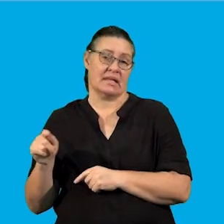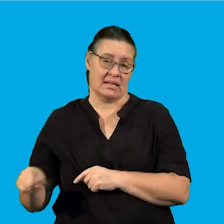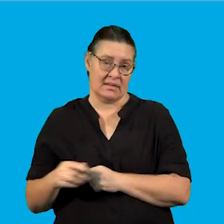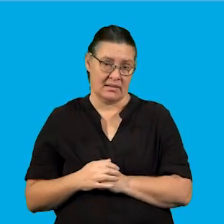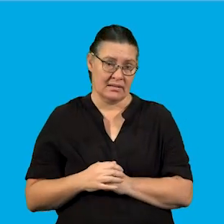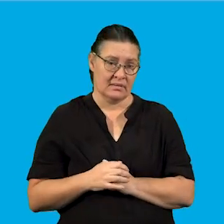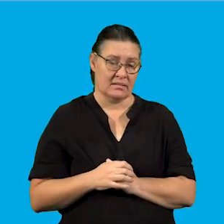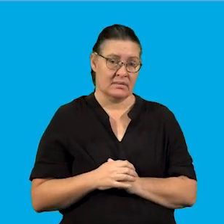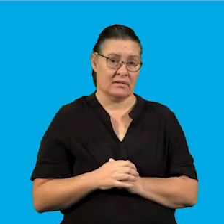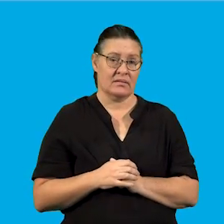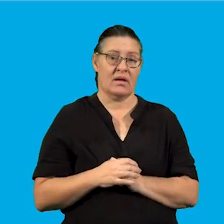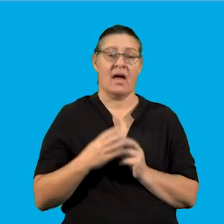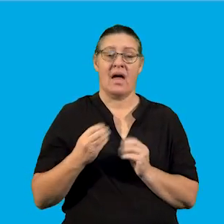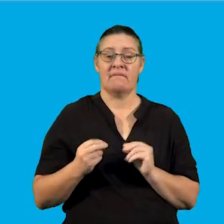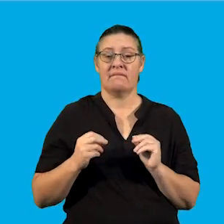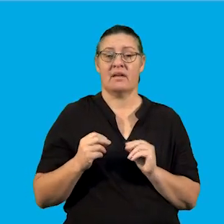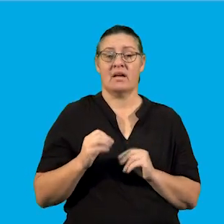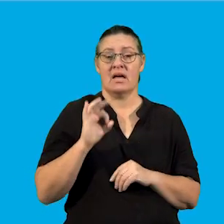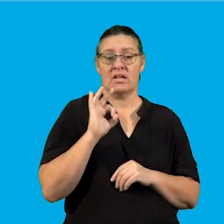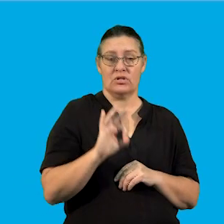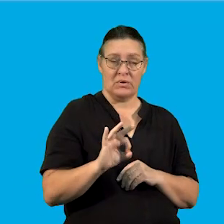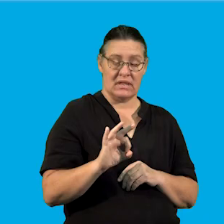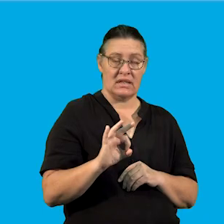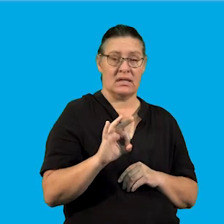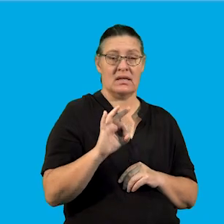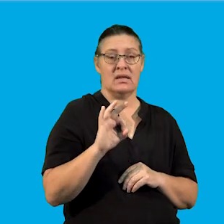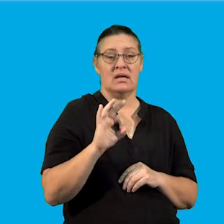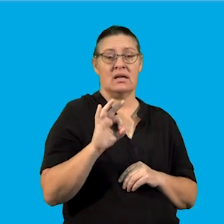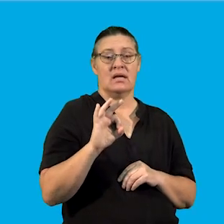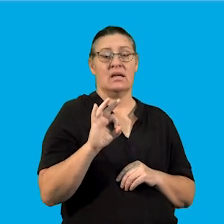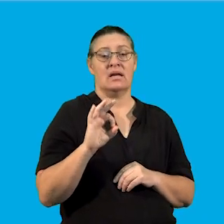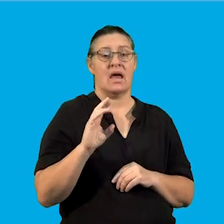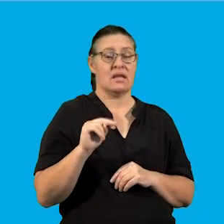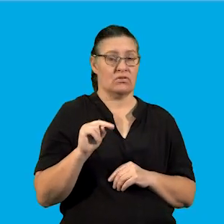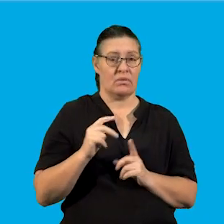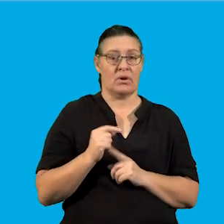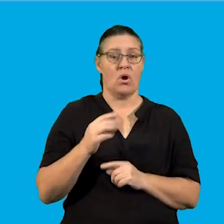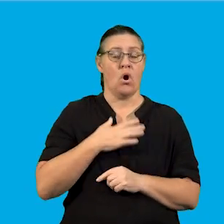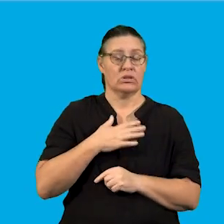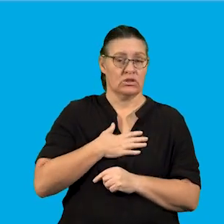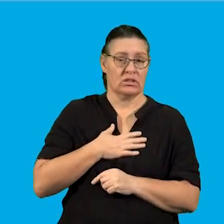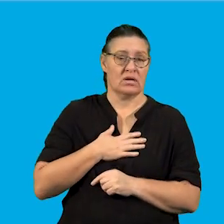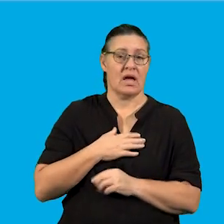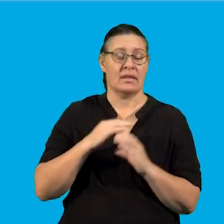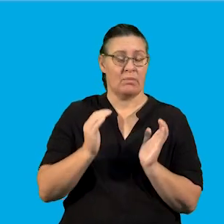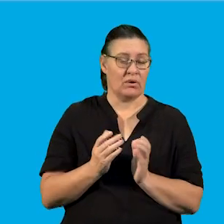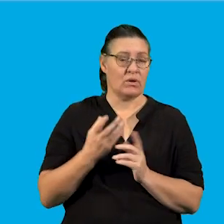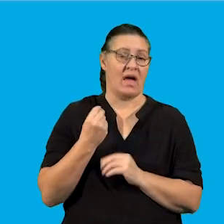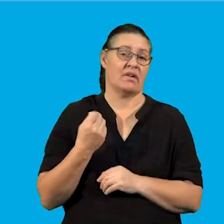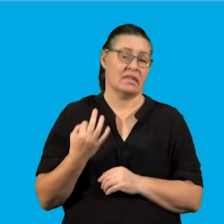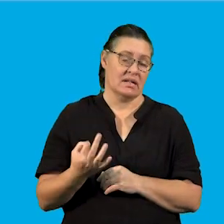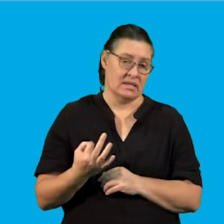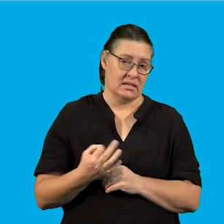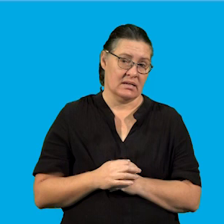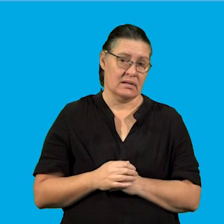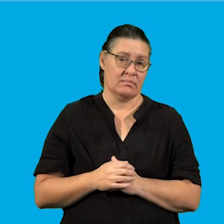by this 3, which then means we're going to have 3 nitrogens, and then with regards to the oxygen, already in the bracket we